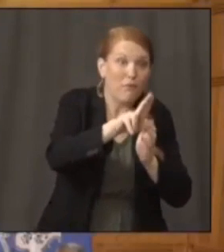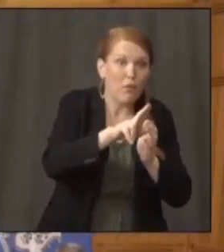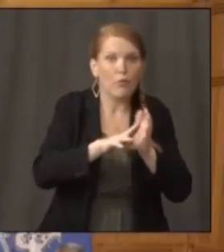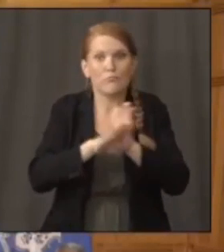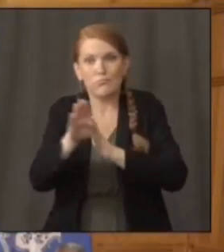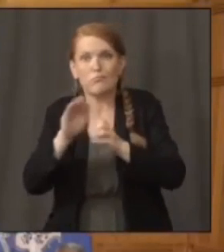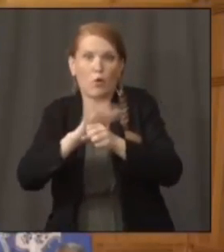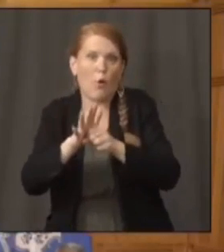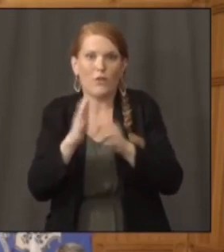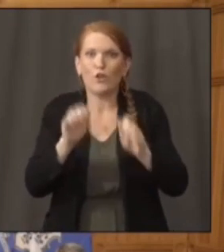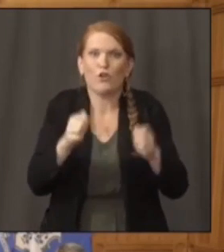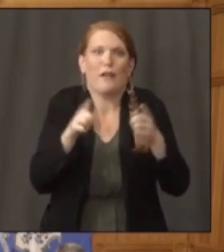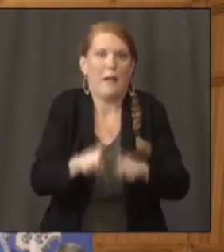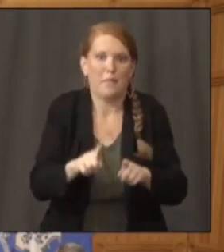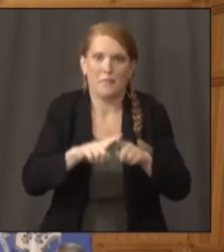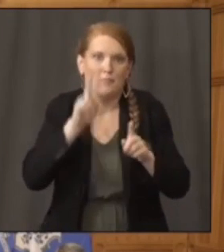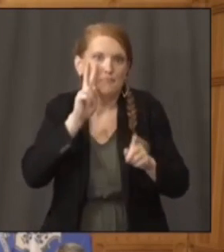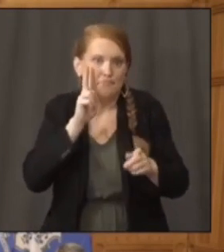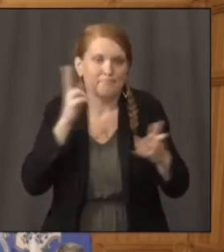Hearst, Connecticut Media.